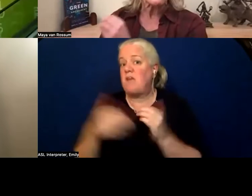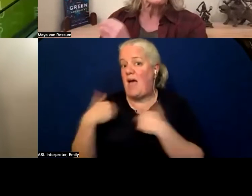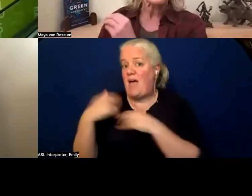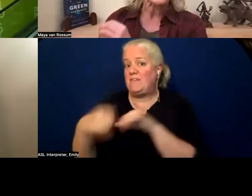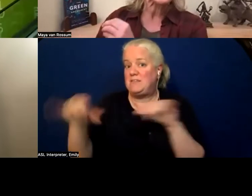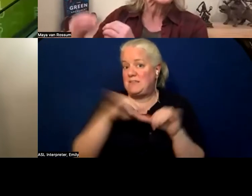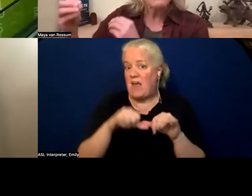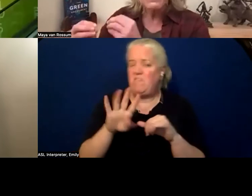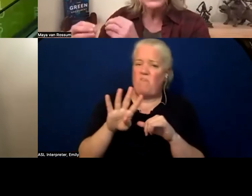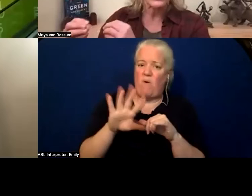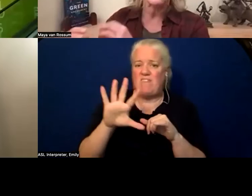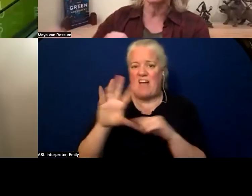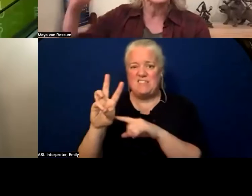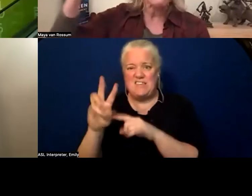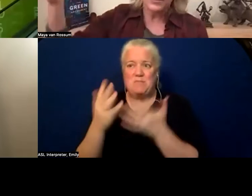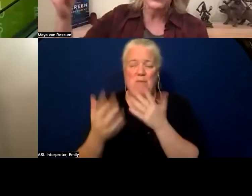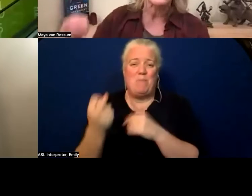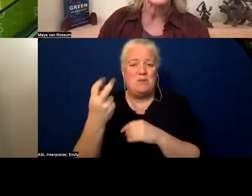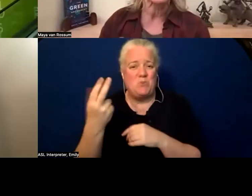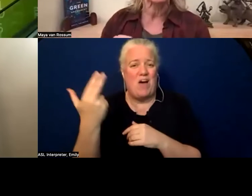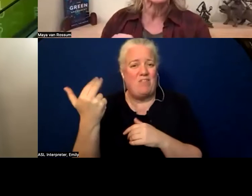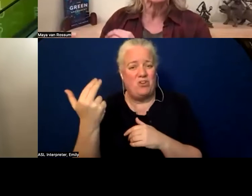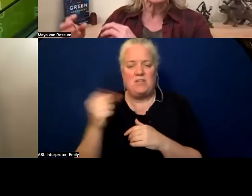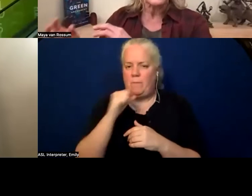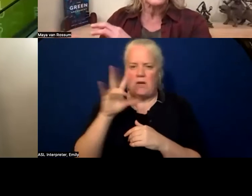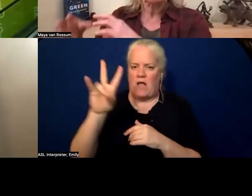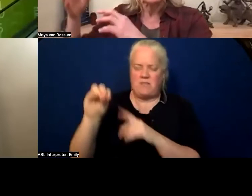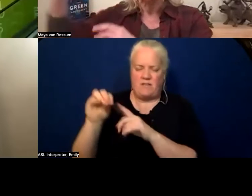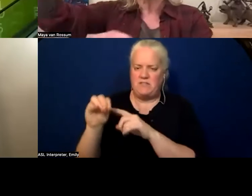around 4, 5, 6, maybe 12 or 13, but certainly not 70.